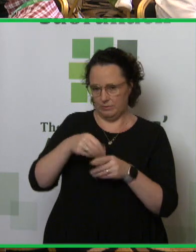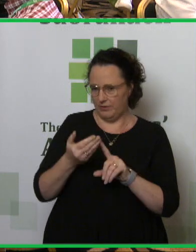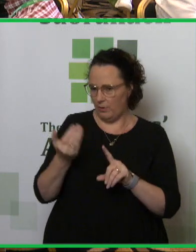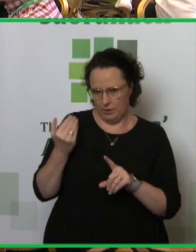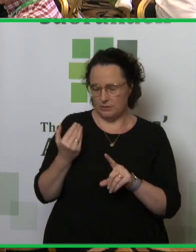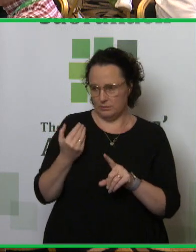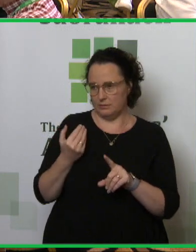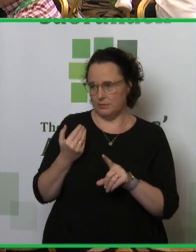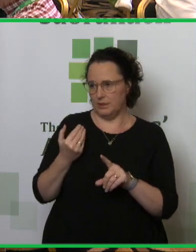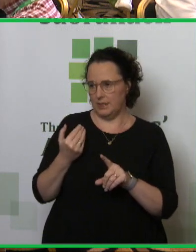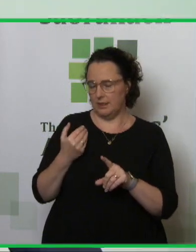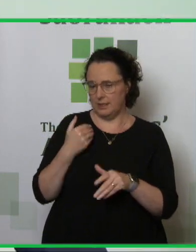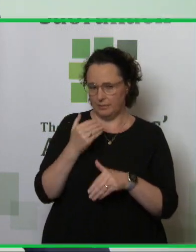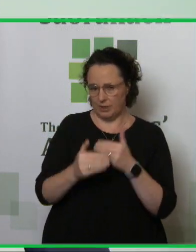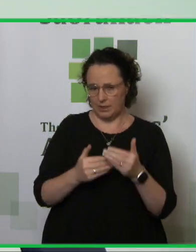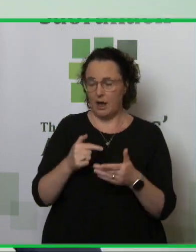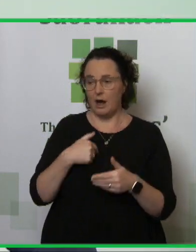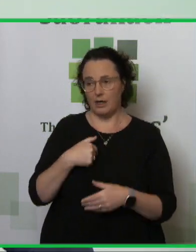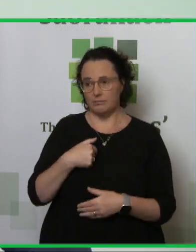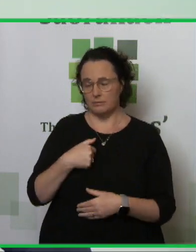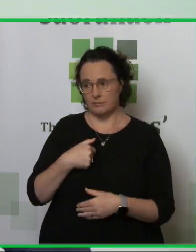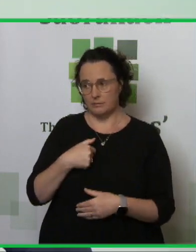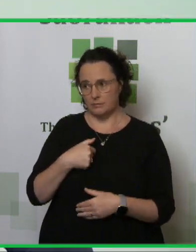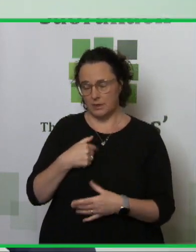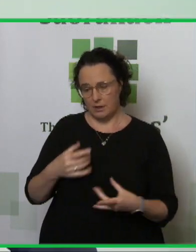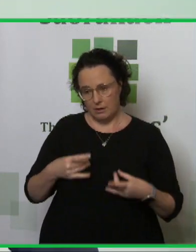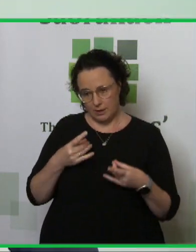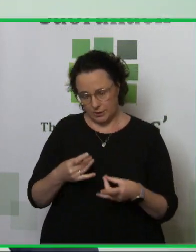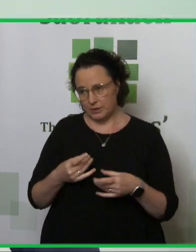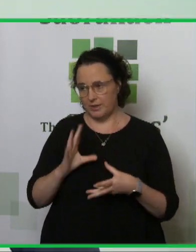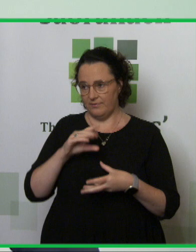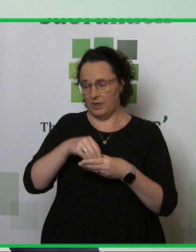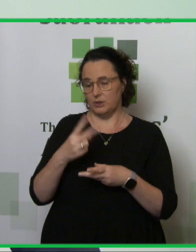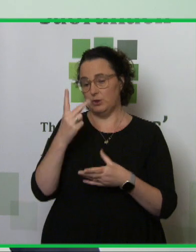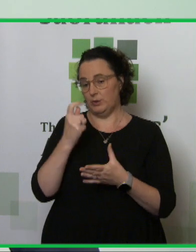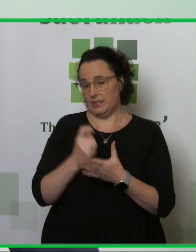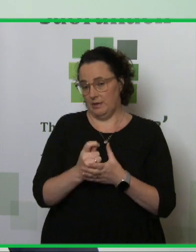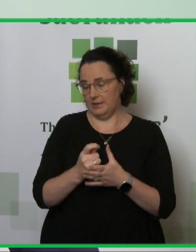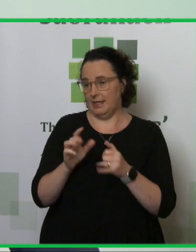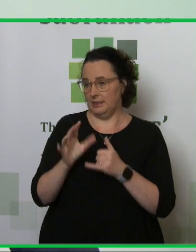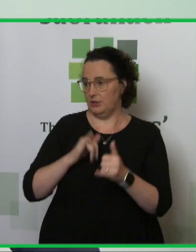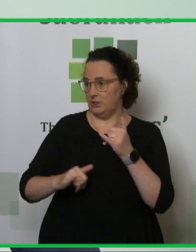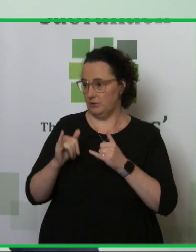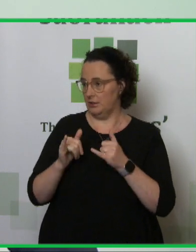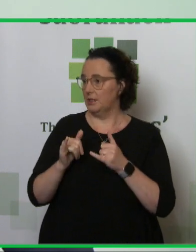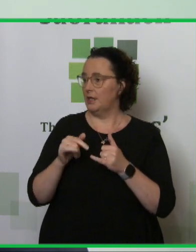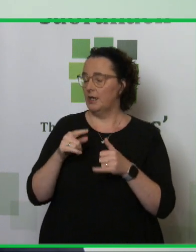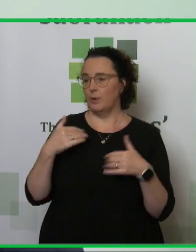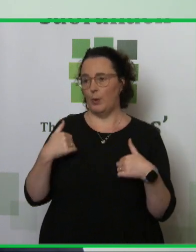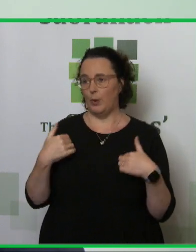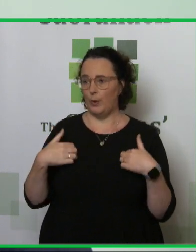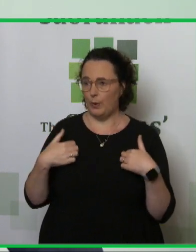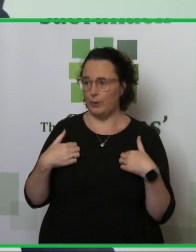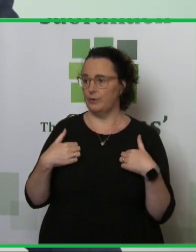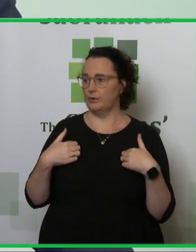involved in before. I had the pleasure last year of being involved twice in this exercise, and it is the most exciting and rewarding part of